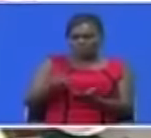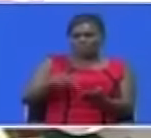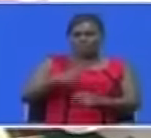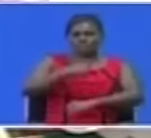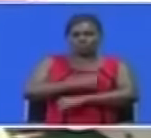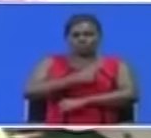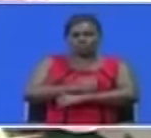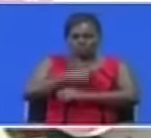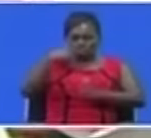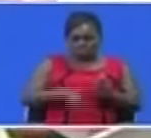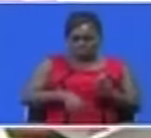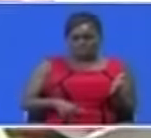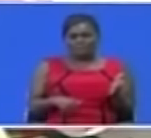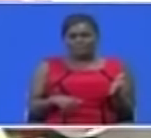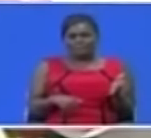school fees.